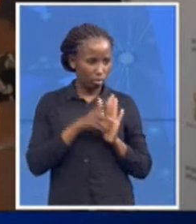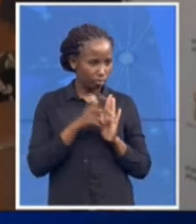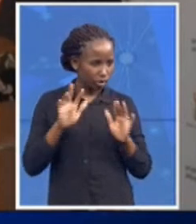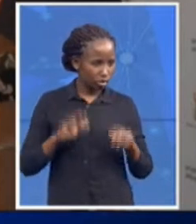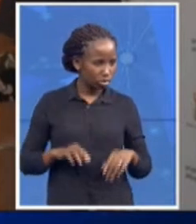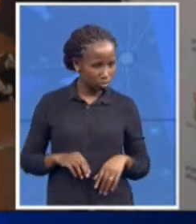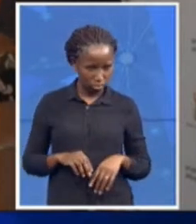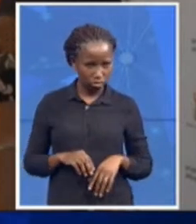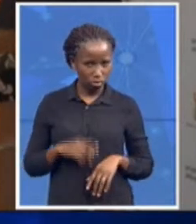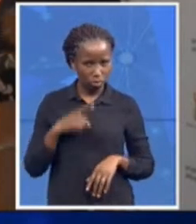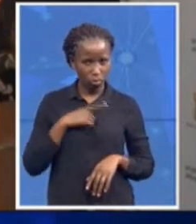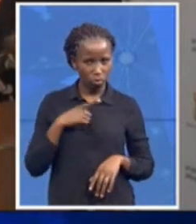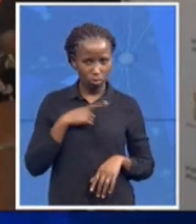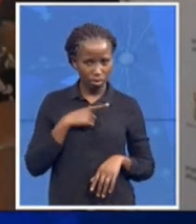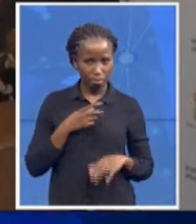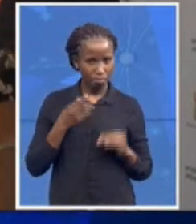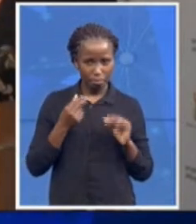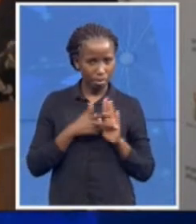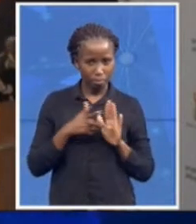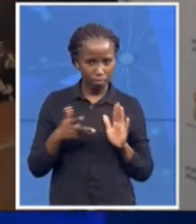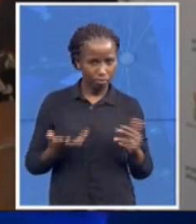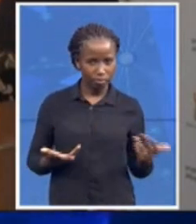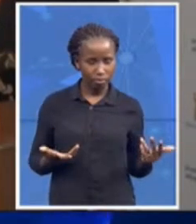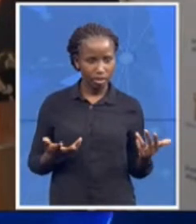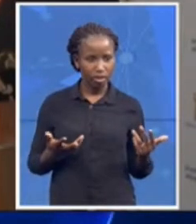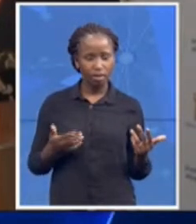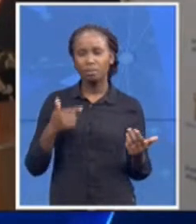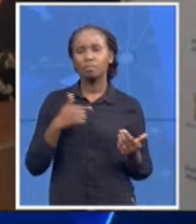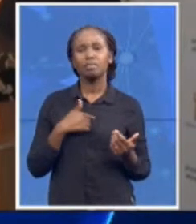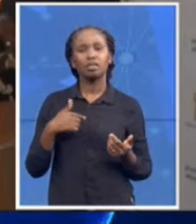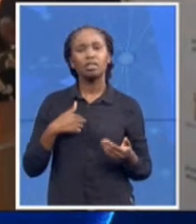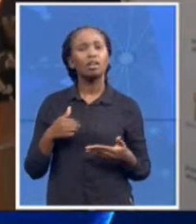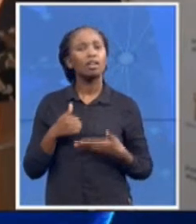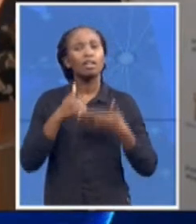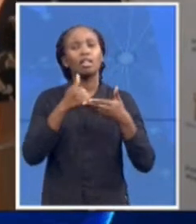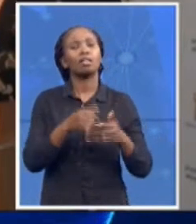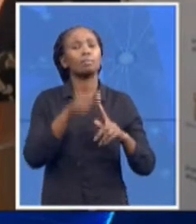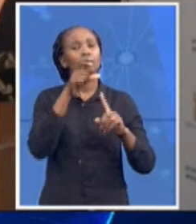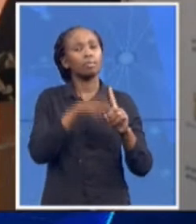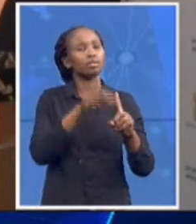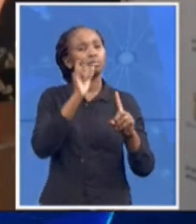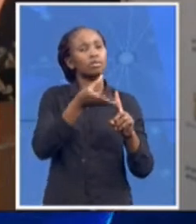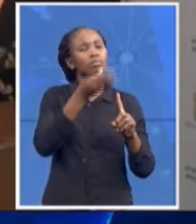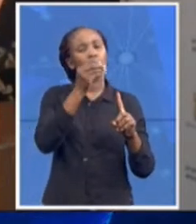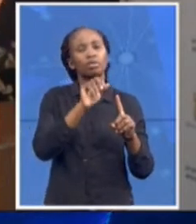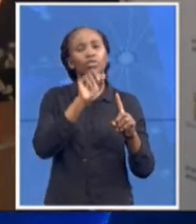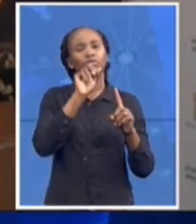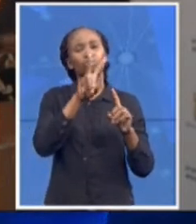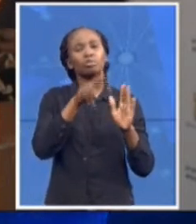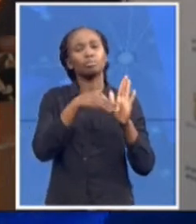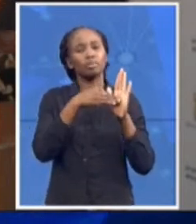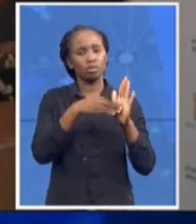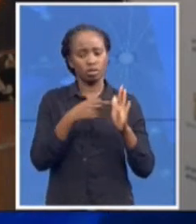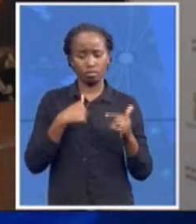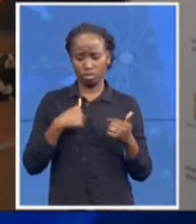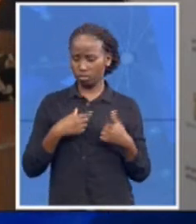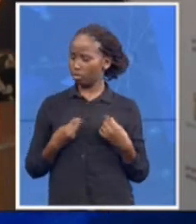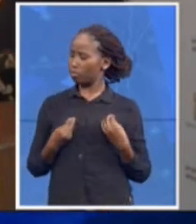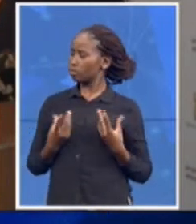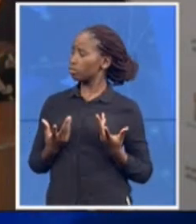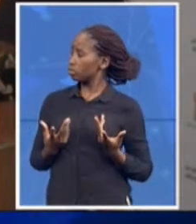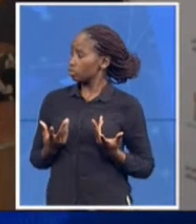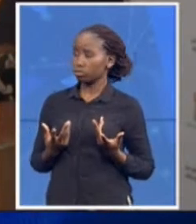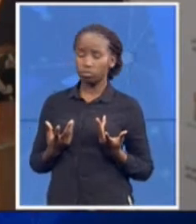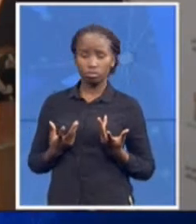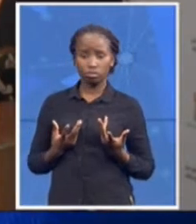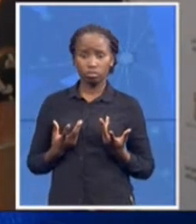assist a person to get 2 million when there's nothing for me, for instance? Was that person so lucky? So those are the issues that now